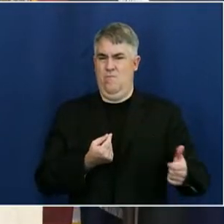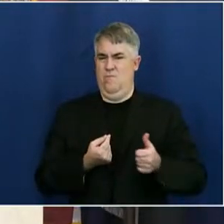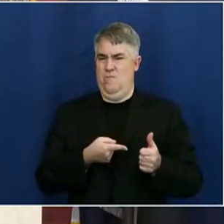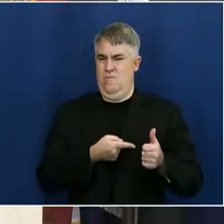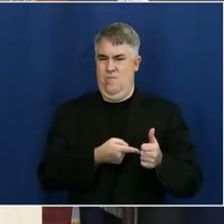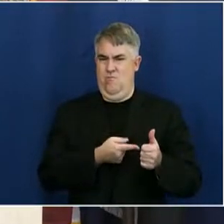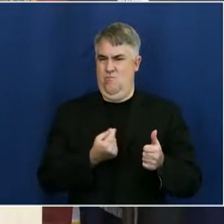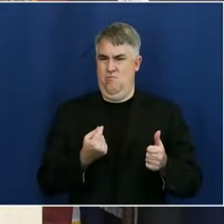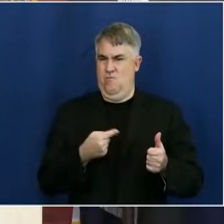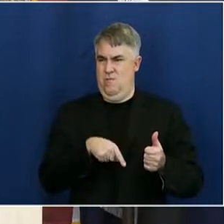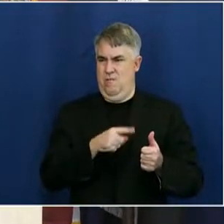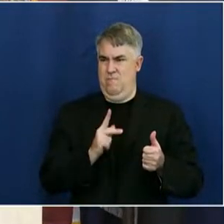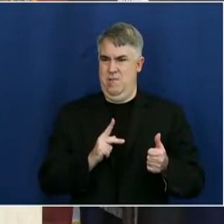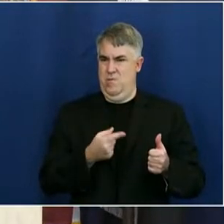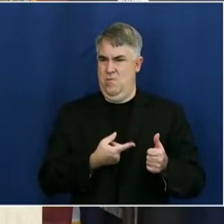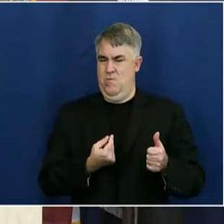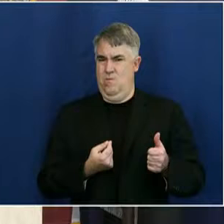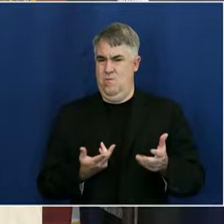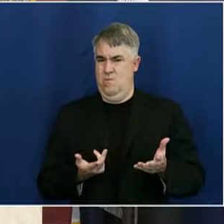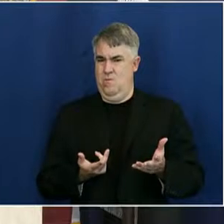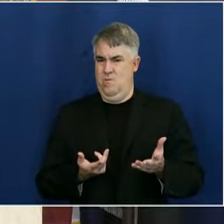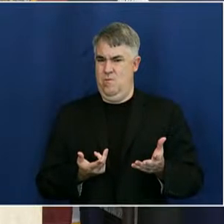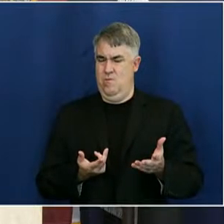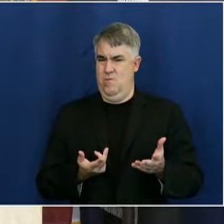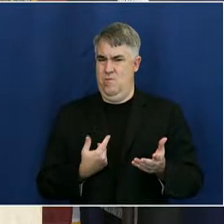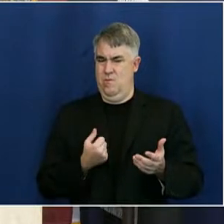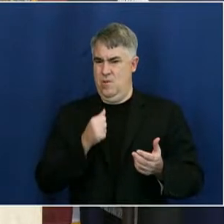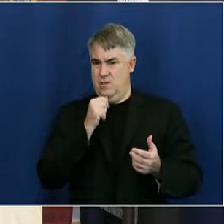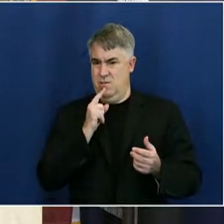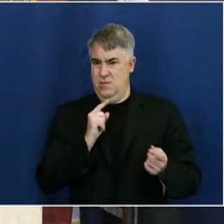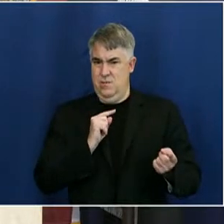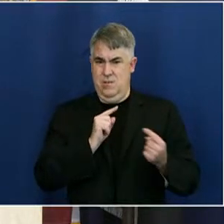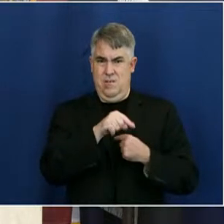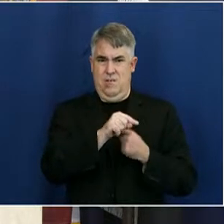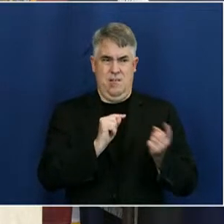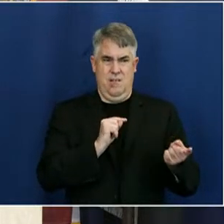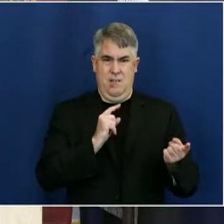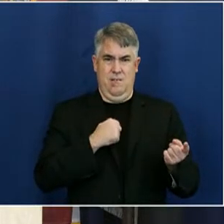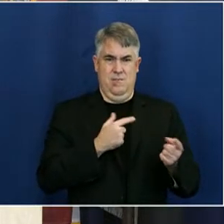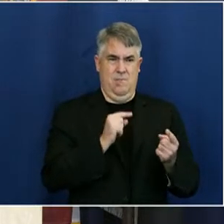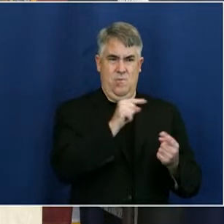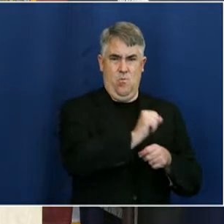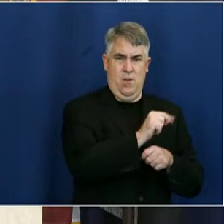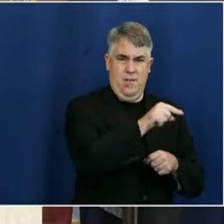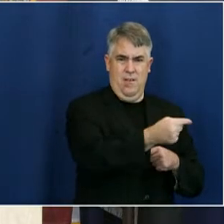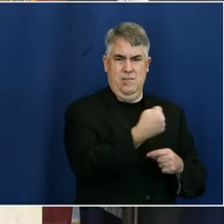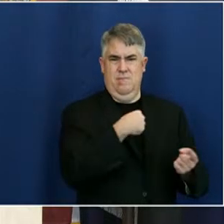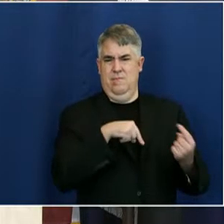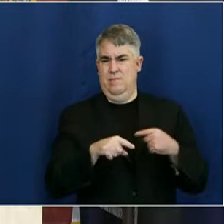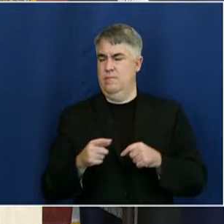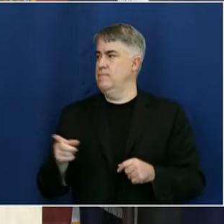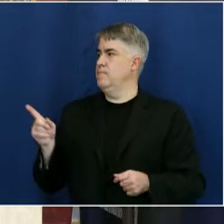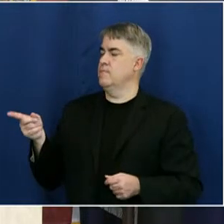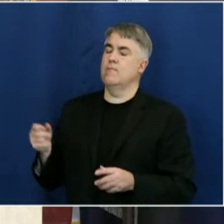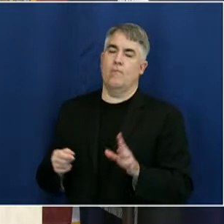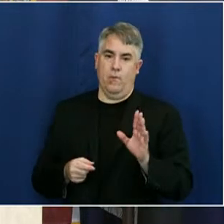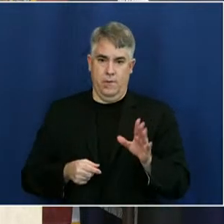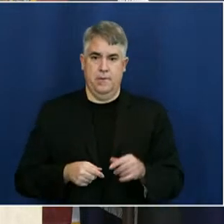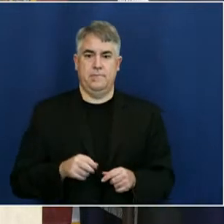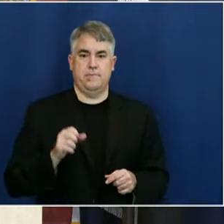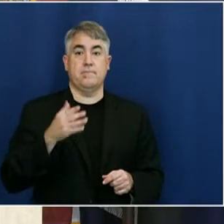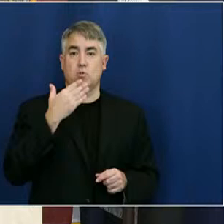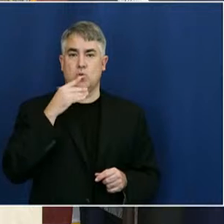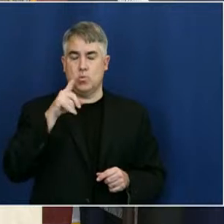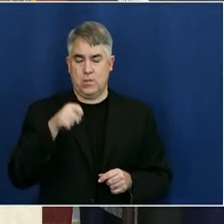health officials across the border on a binational vaccination plan? Thank you for that question. Just like last week, I